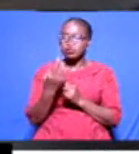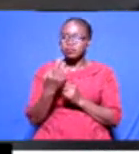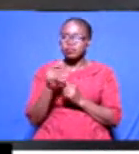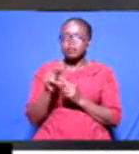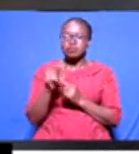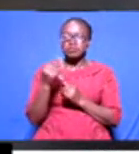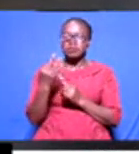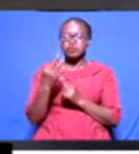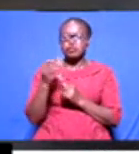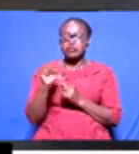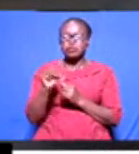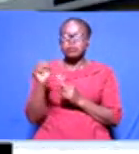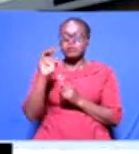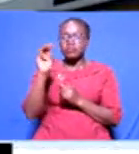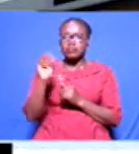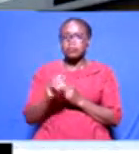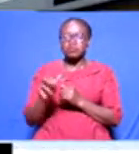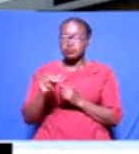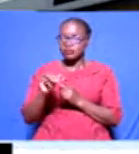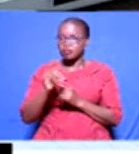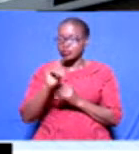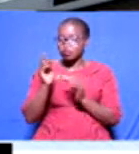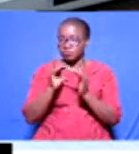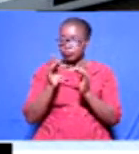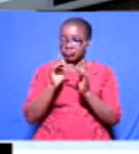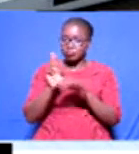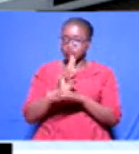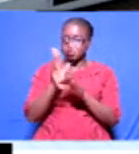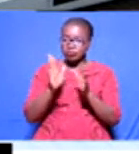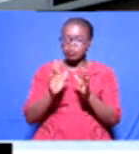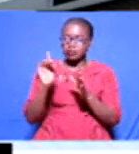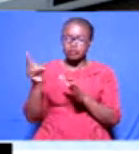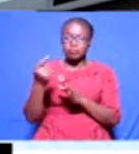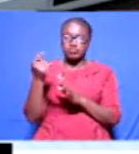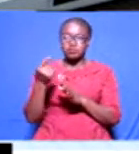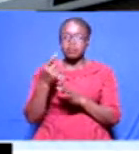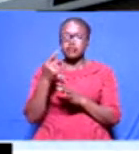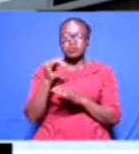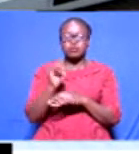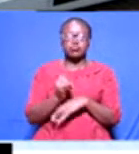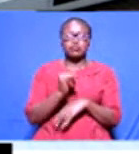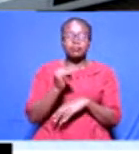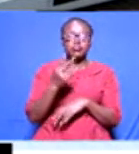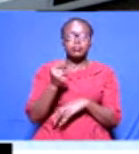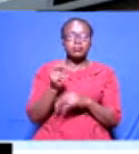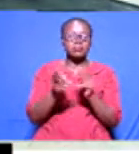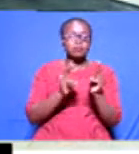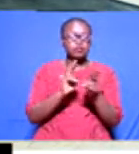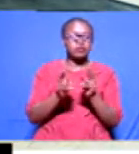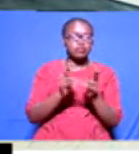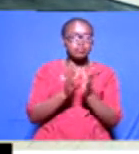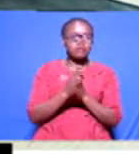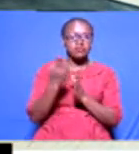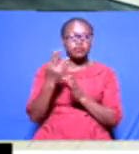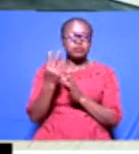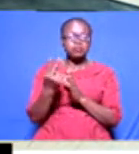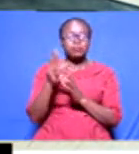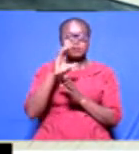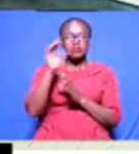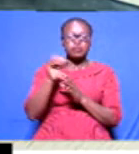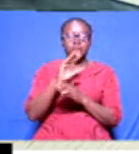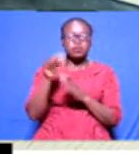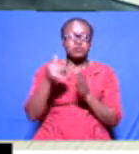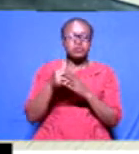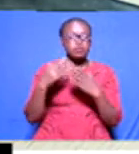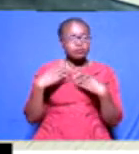million internet users in Kenya in January 2022, with the internet penetration rate at 42% of the total